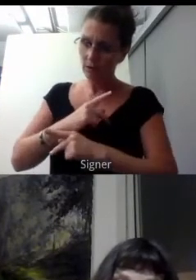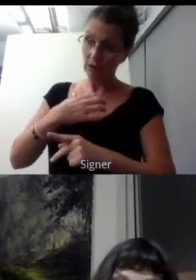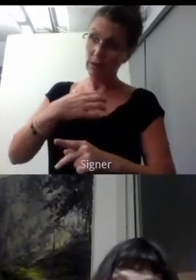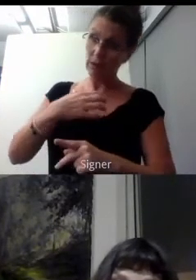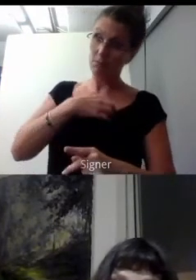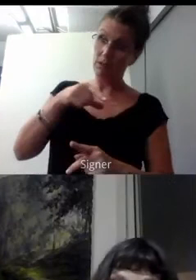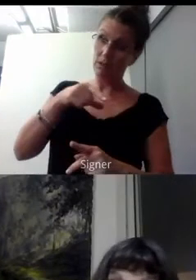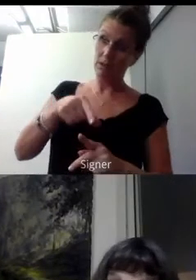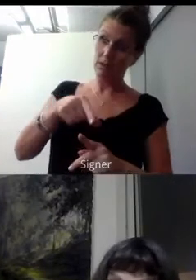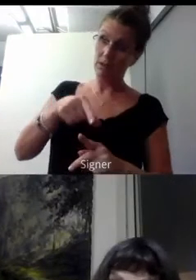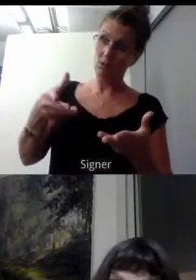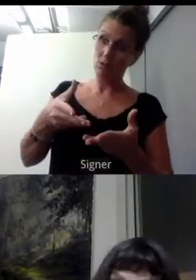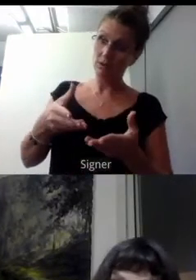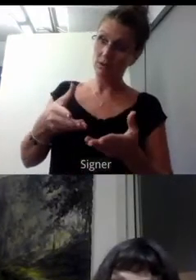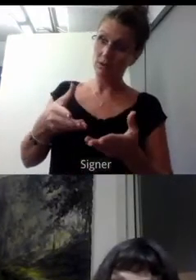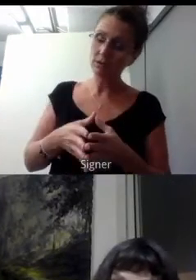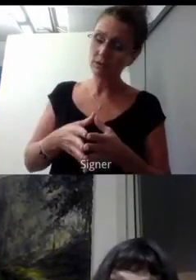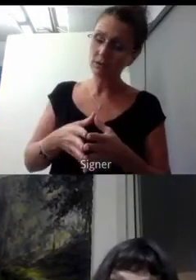about.